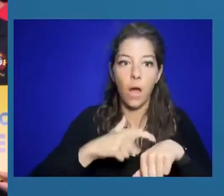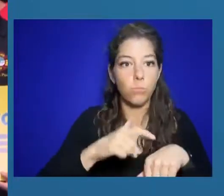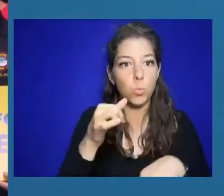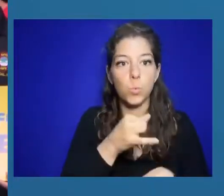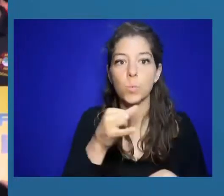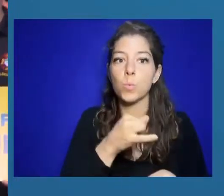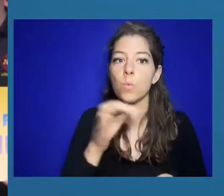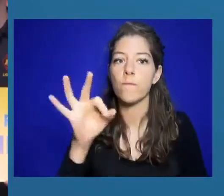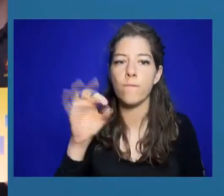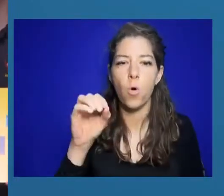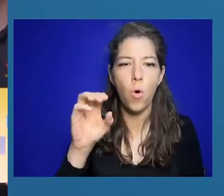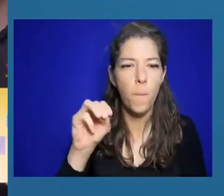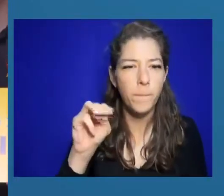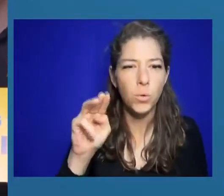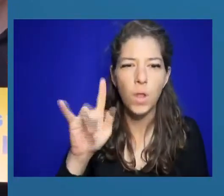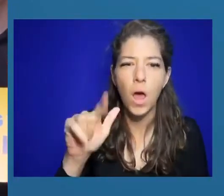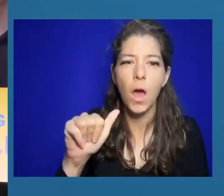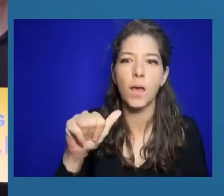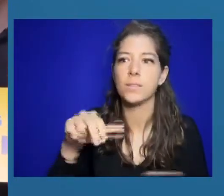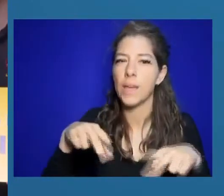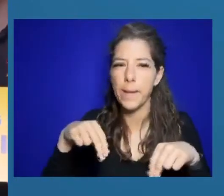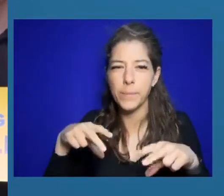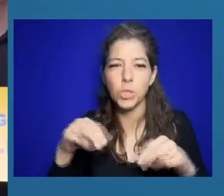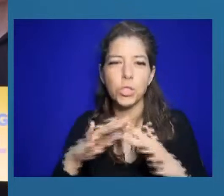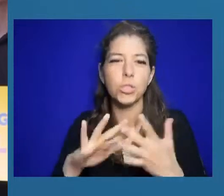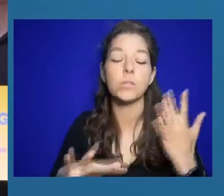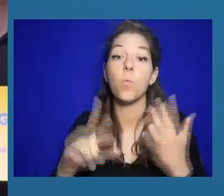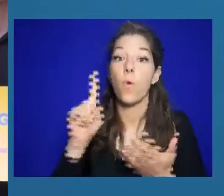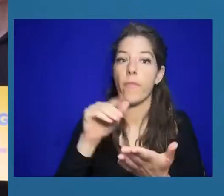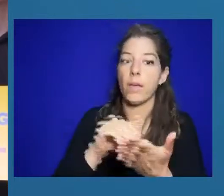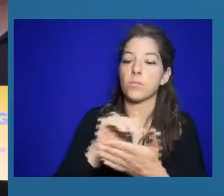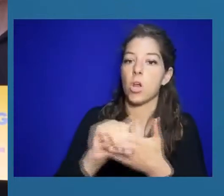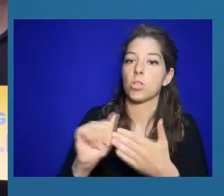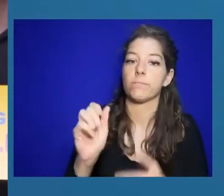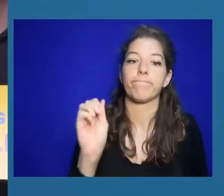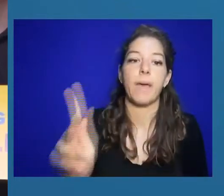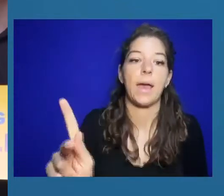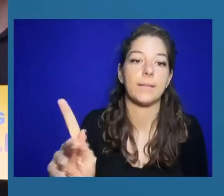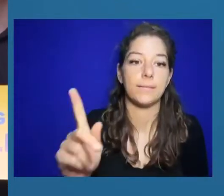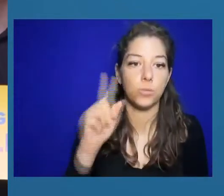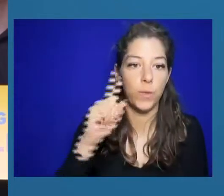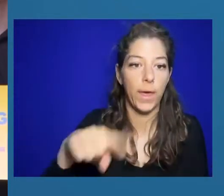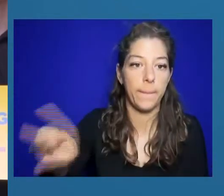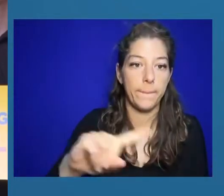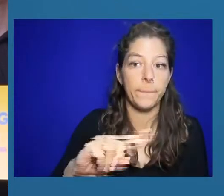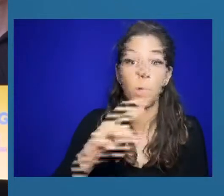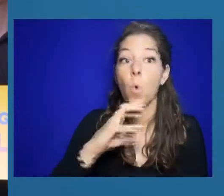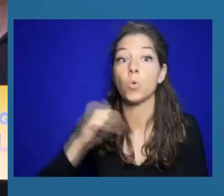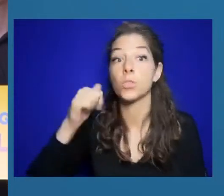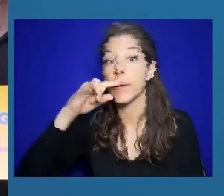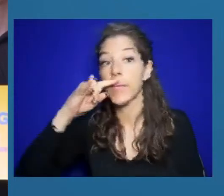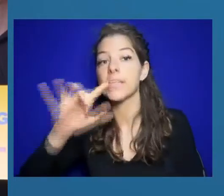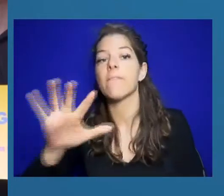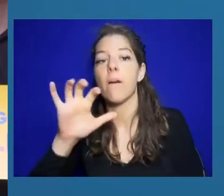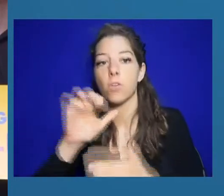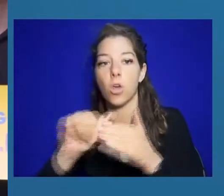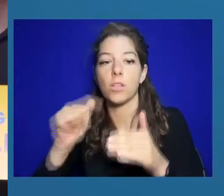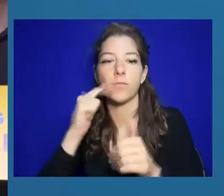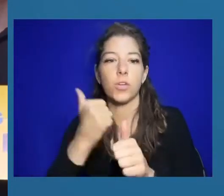and diapers cost so much, $1,000 back in their parents' pockets. Older kids, $500 per child.